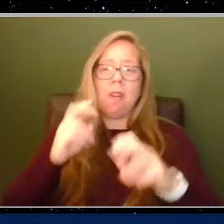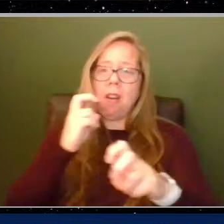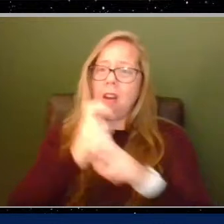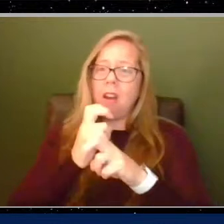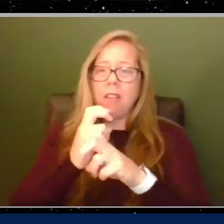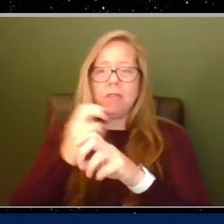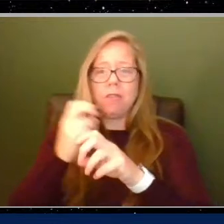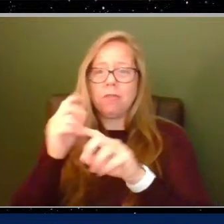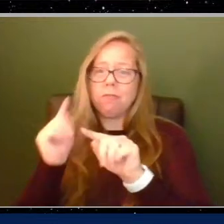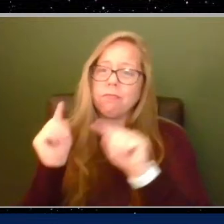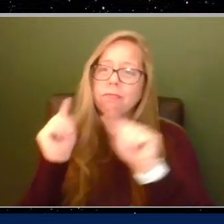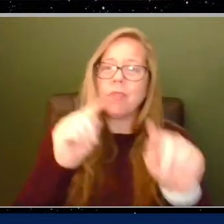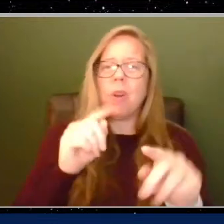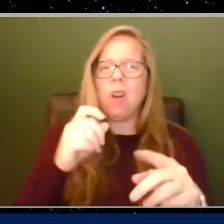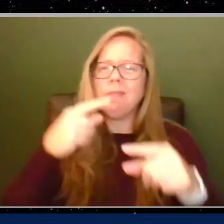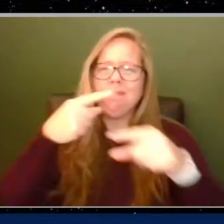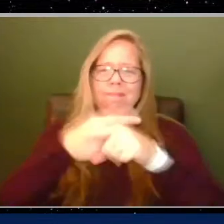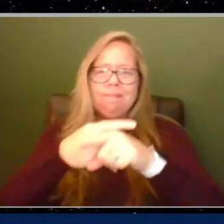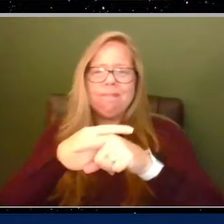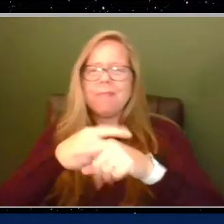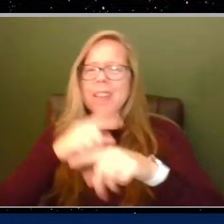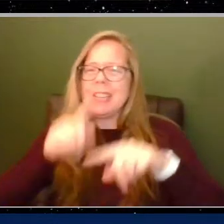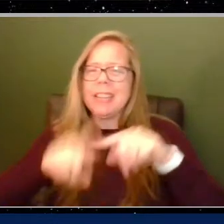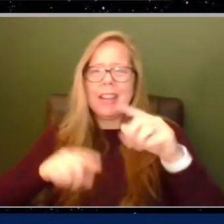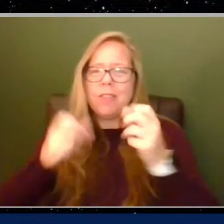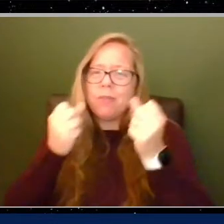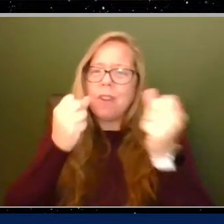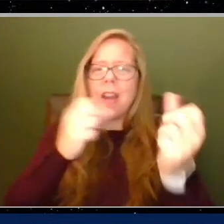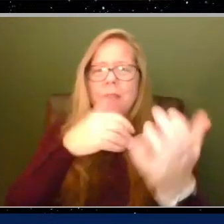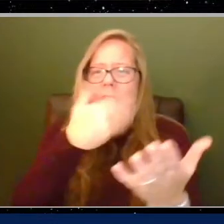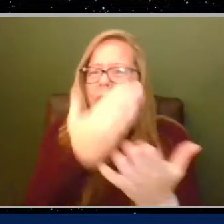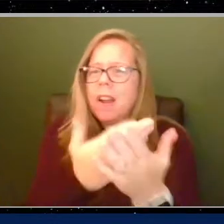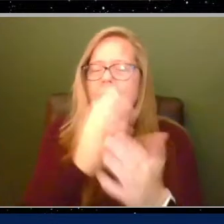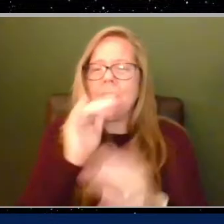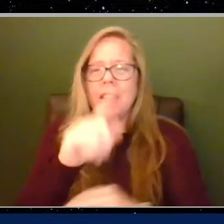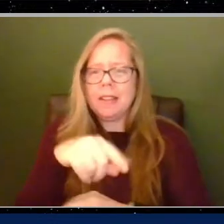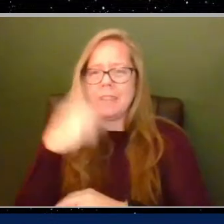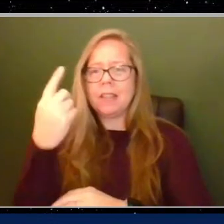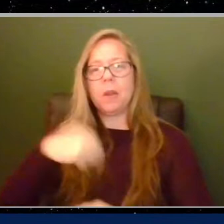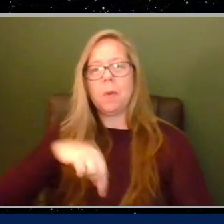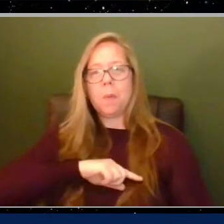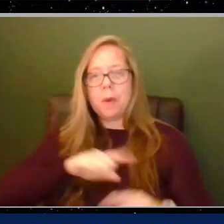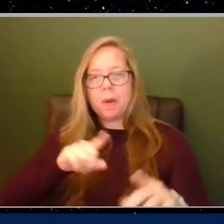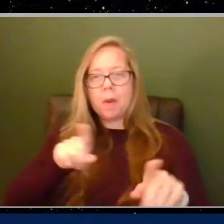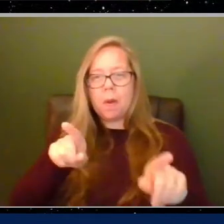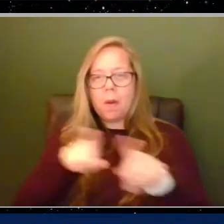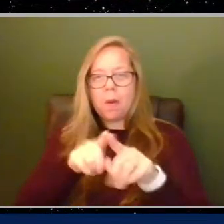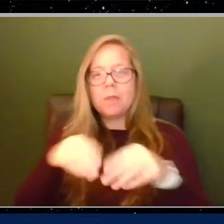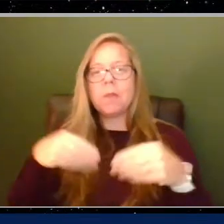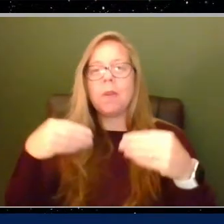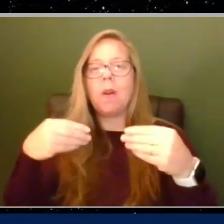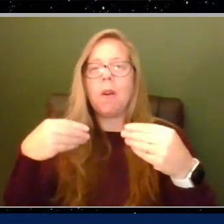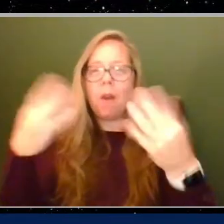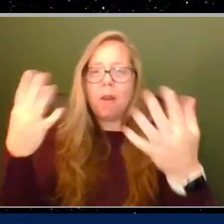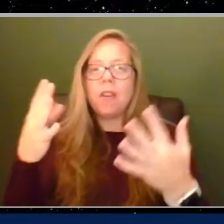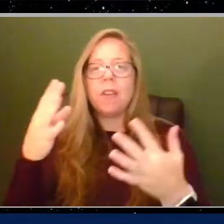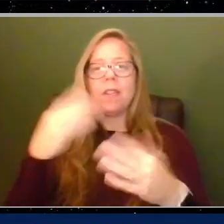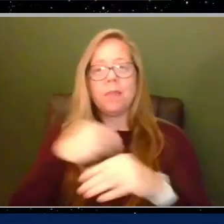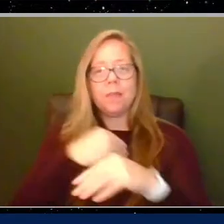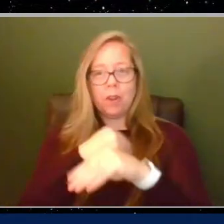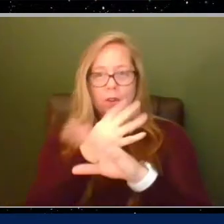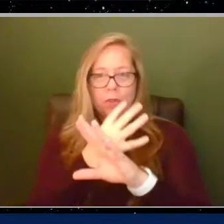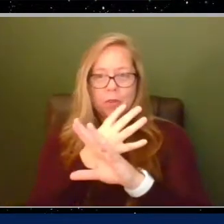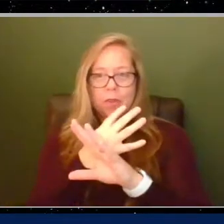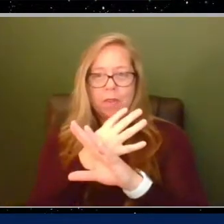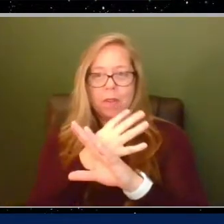or it's just not the day. So we try to offer a virtual option as well as an in-person one as well.